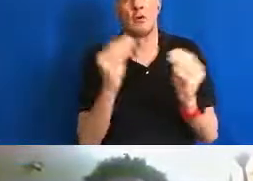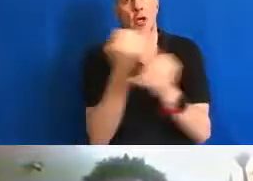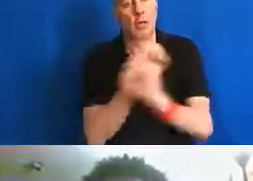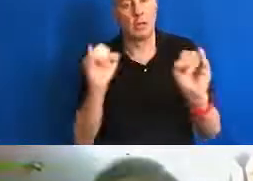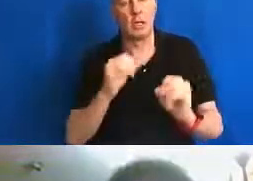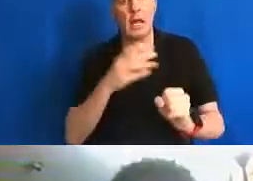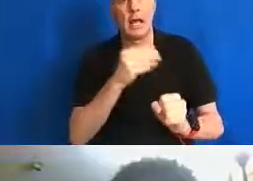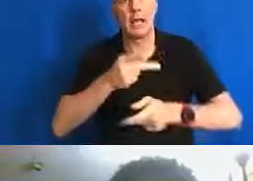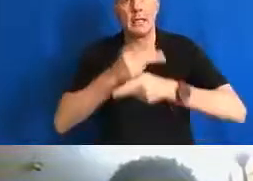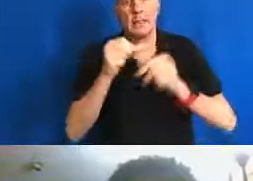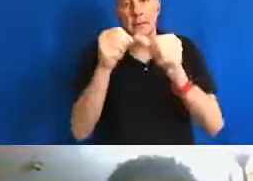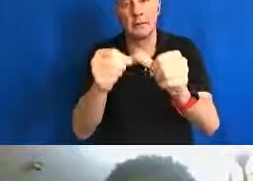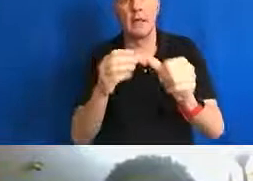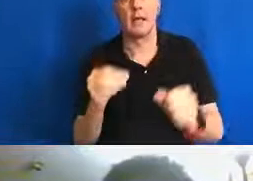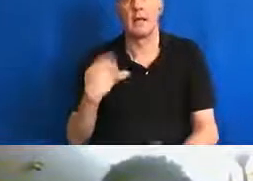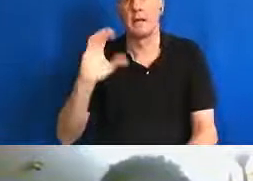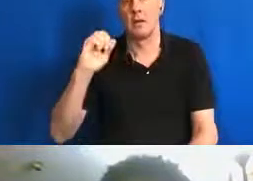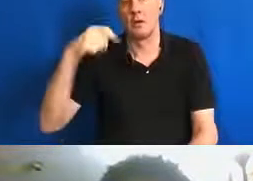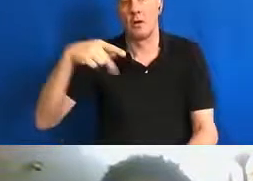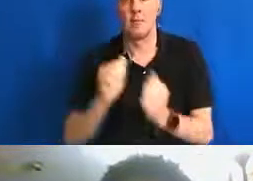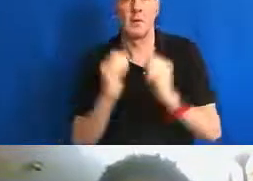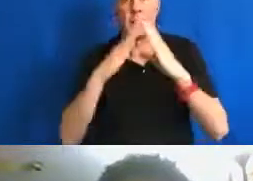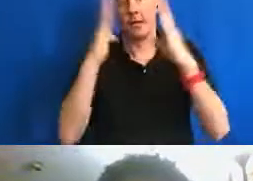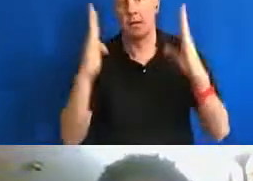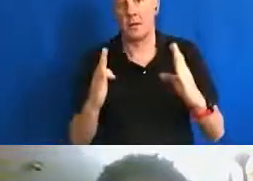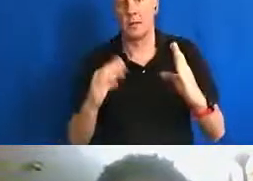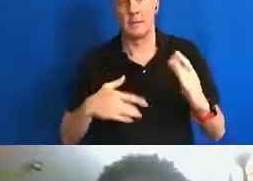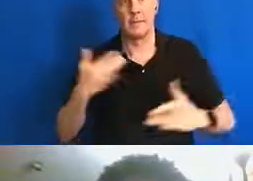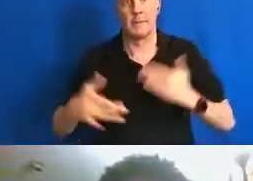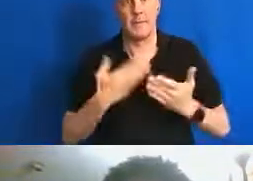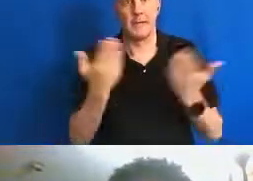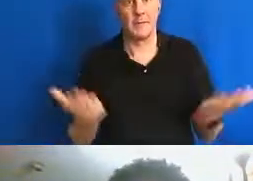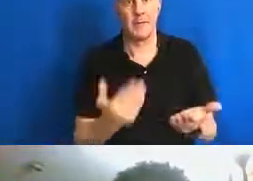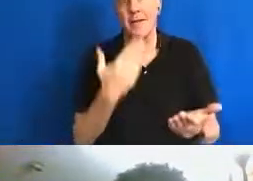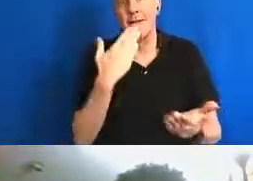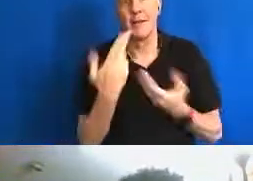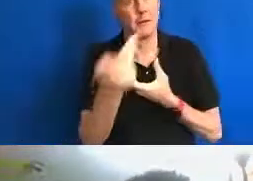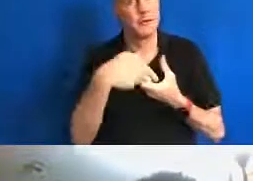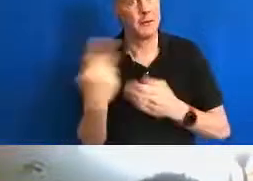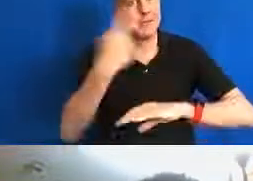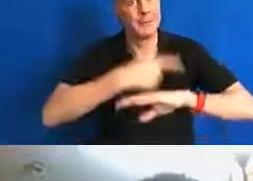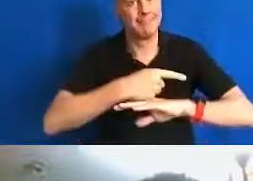In cooperatives and housing. I'm really excited to be here, and thank you for joining.